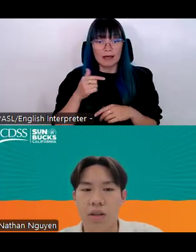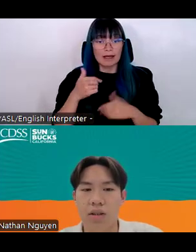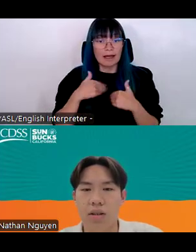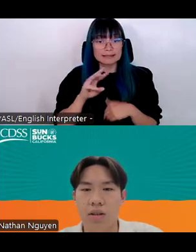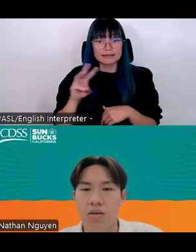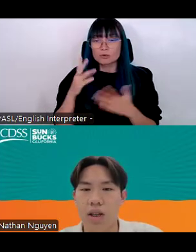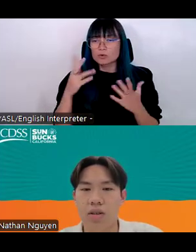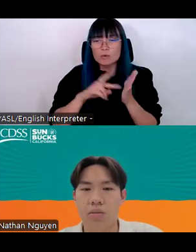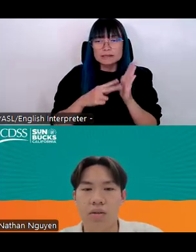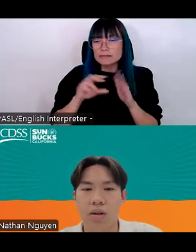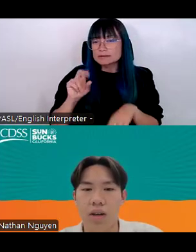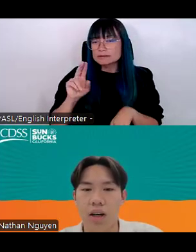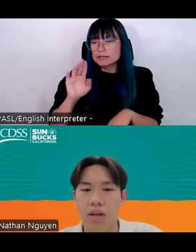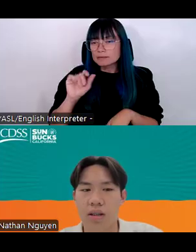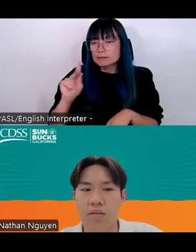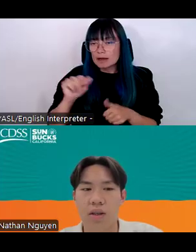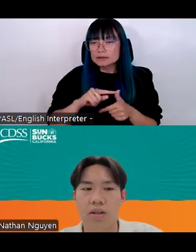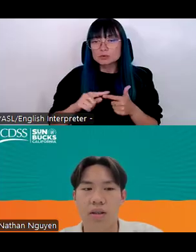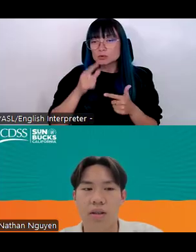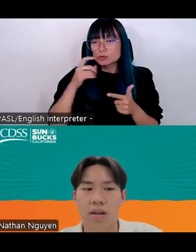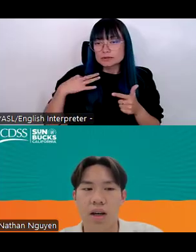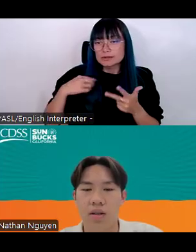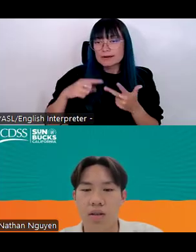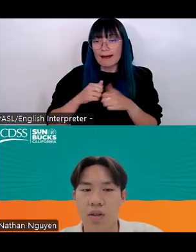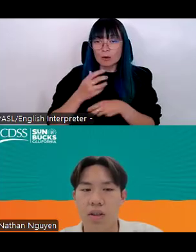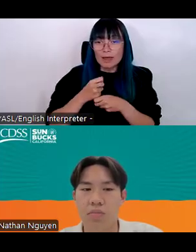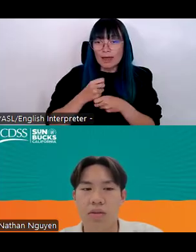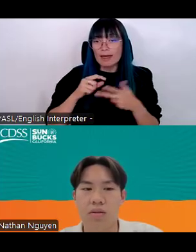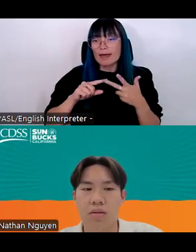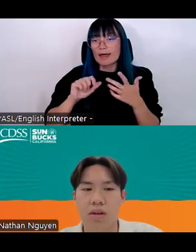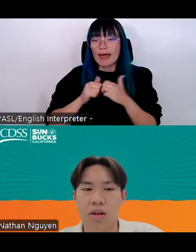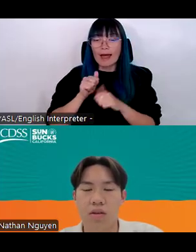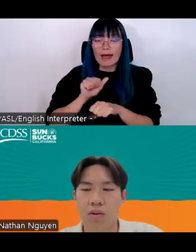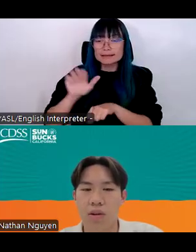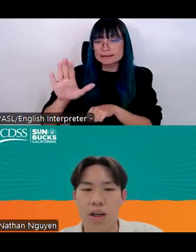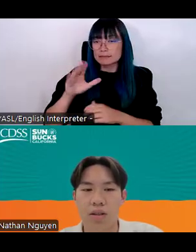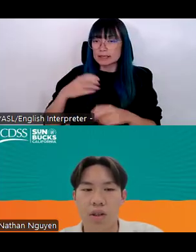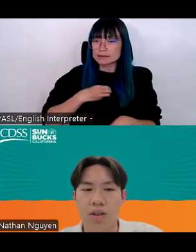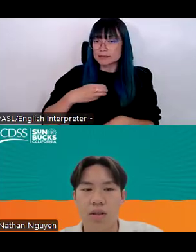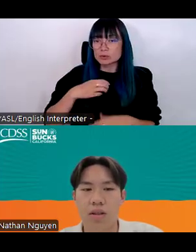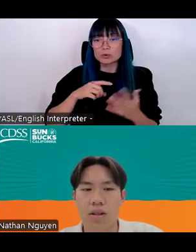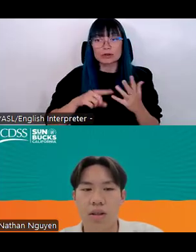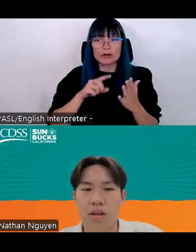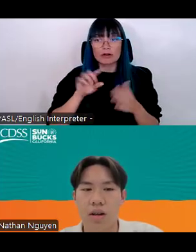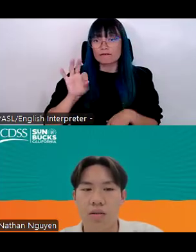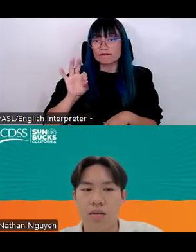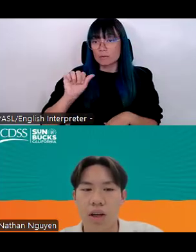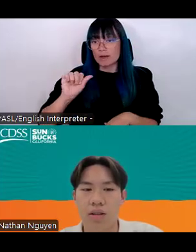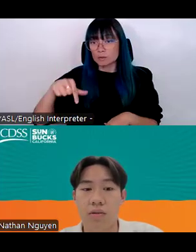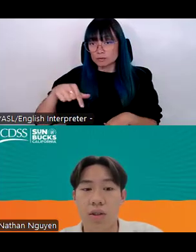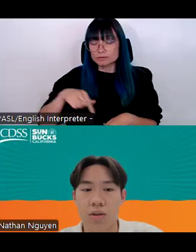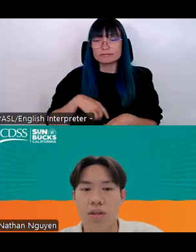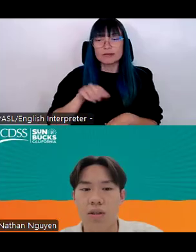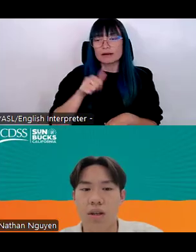is Sunbucks, who is eligible, how to get Sunbucks, how to submit a dispute, frequently asked questions, other food